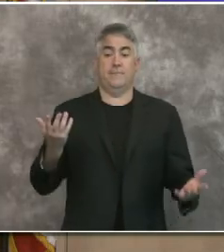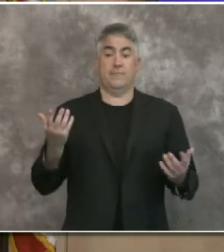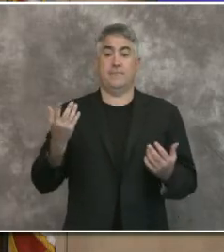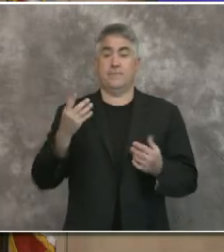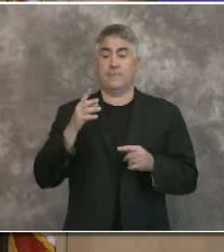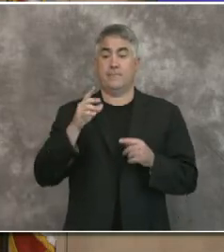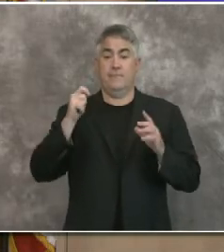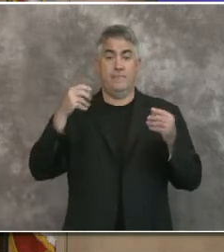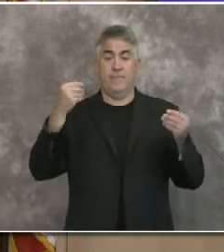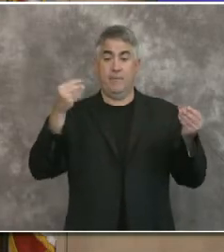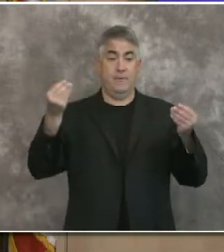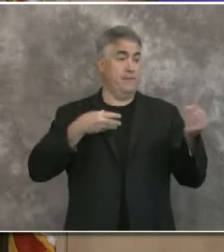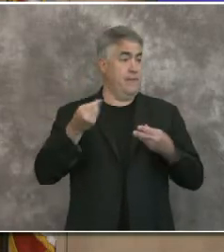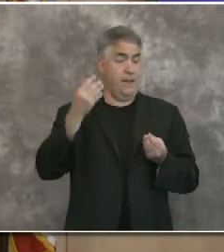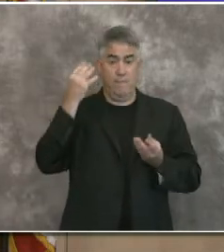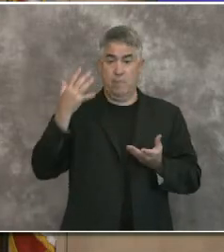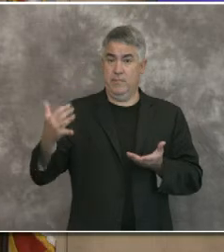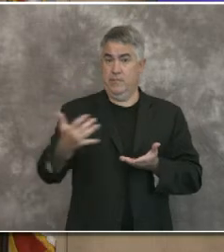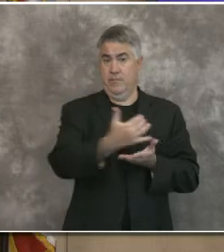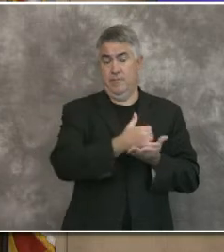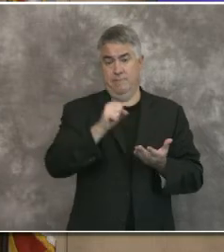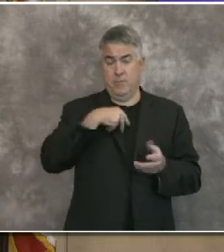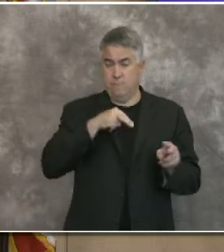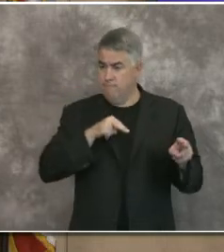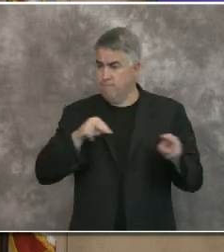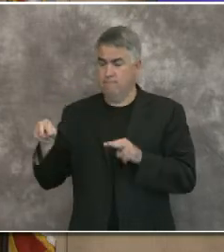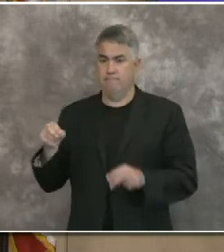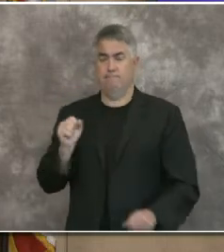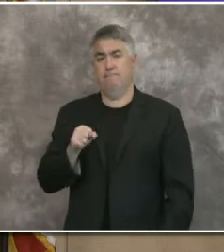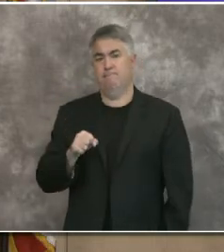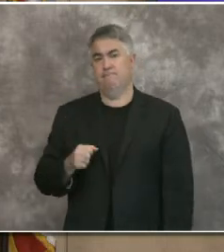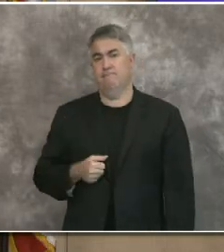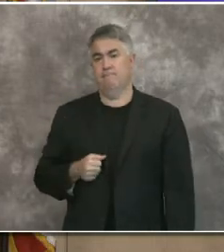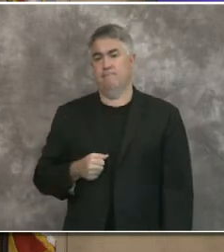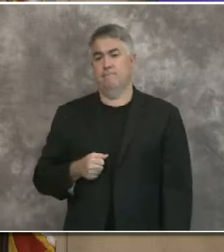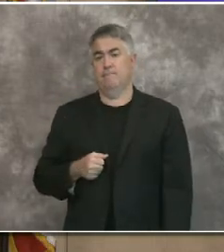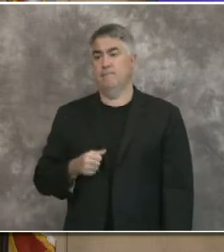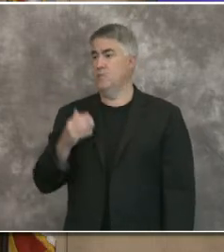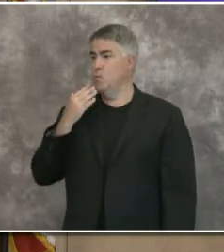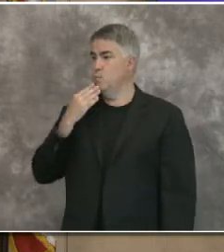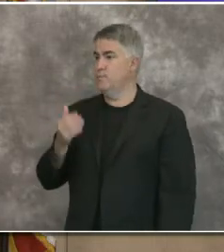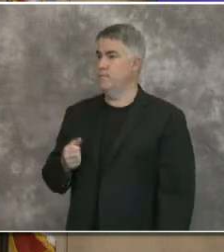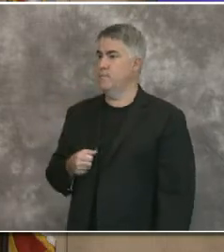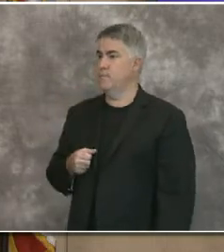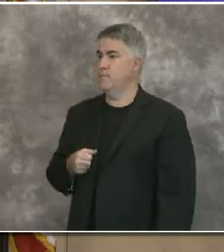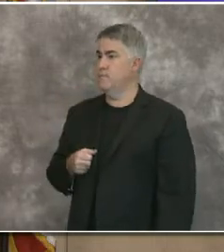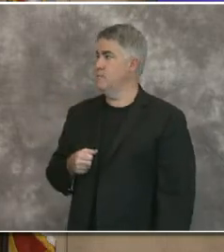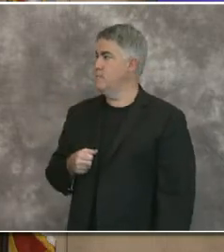will be released. Thank you. Thank you.